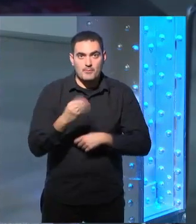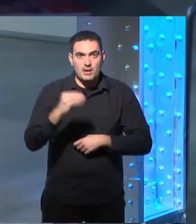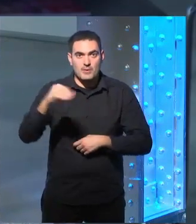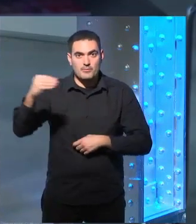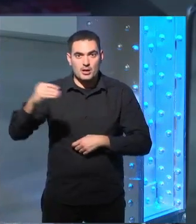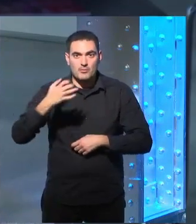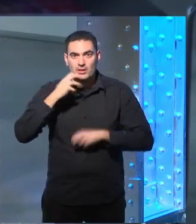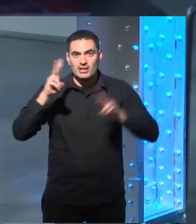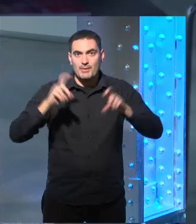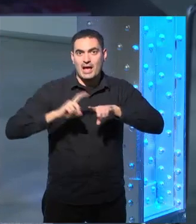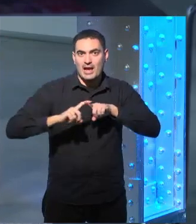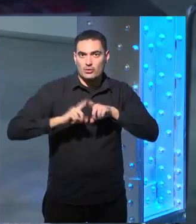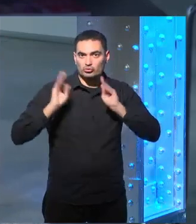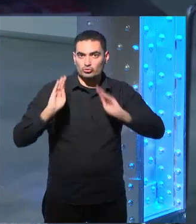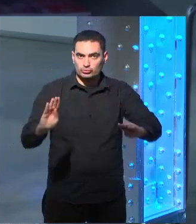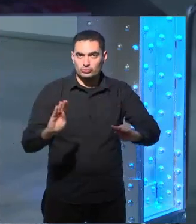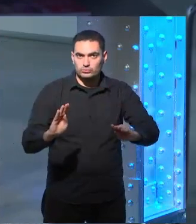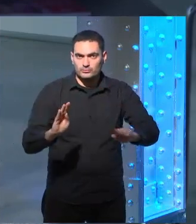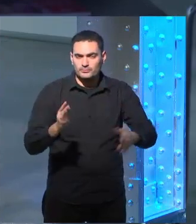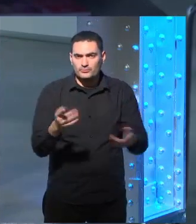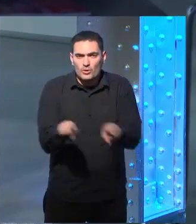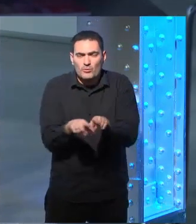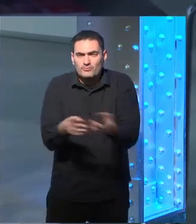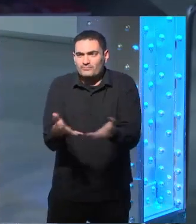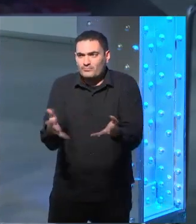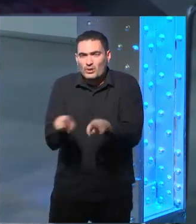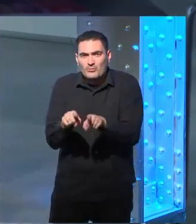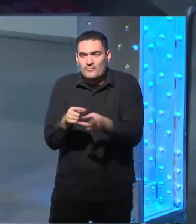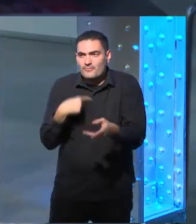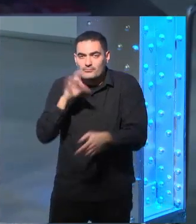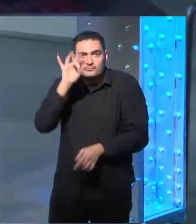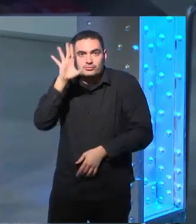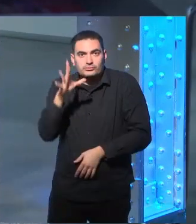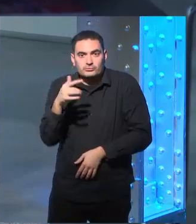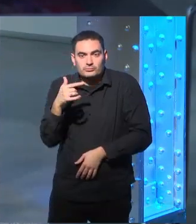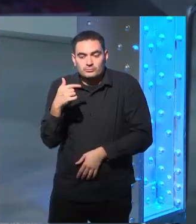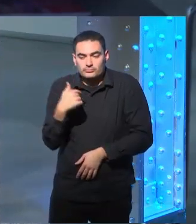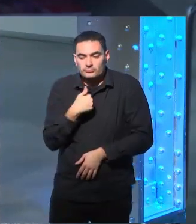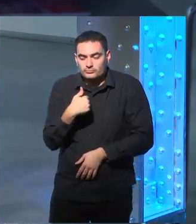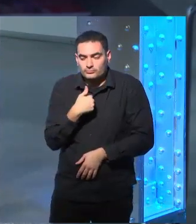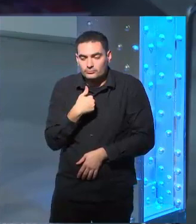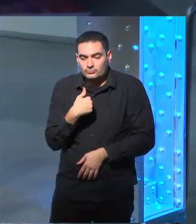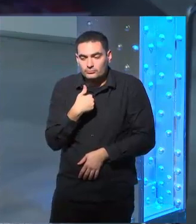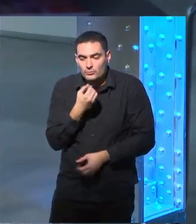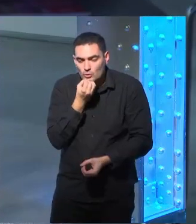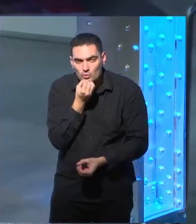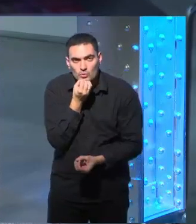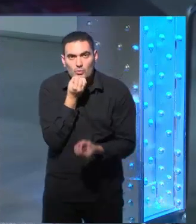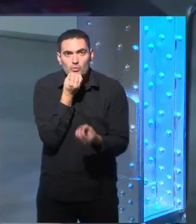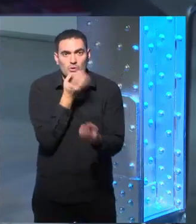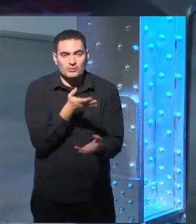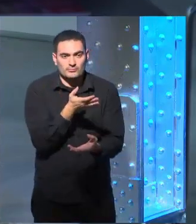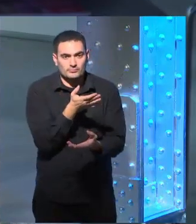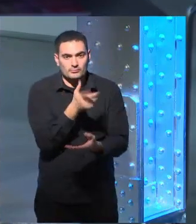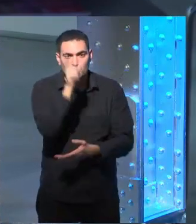warning us that there can be also a gender gap, that the gender gap is increasing right now. And